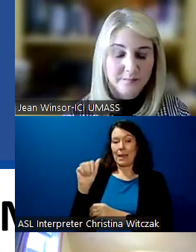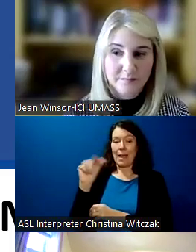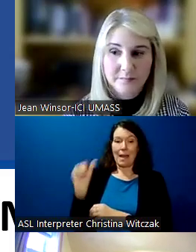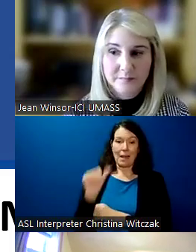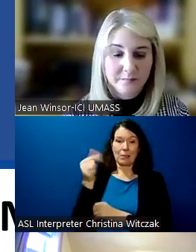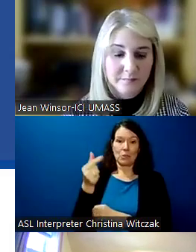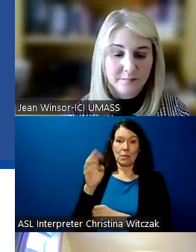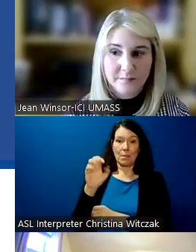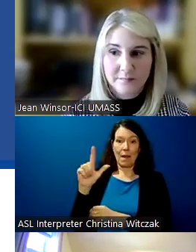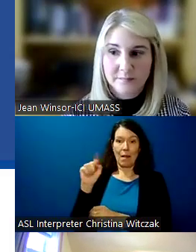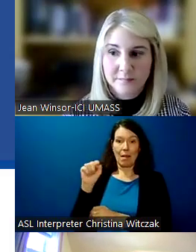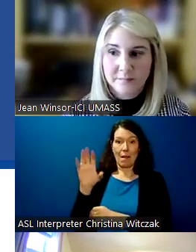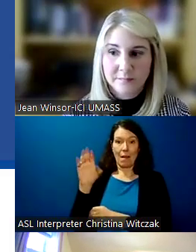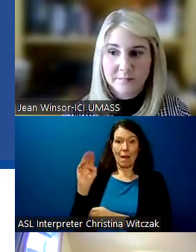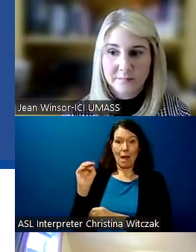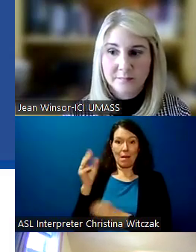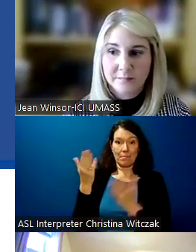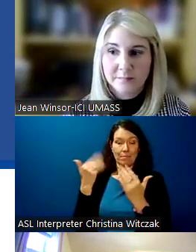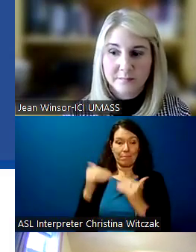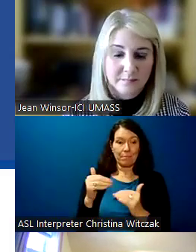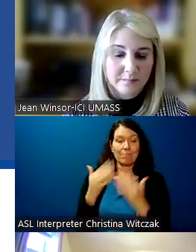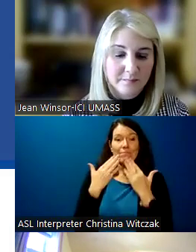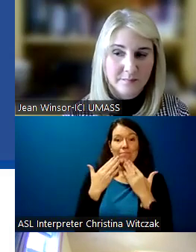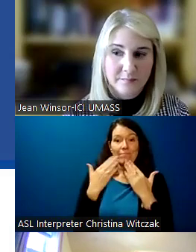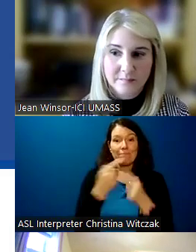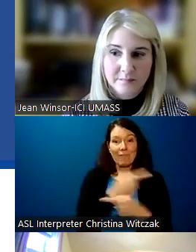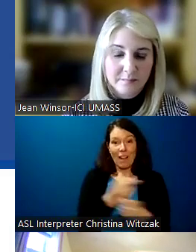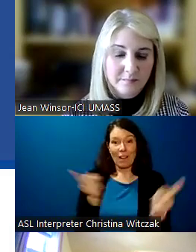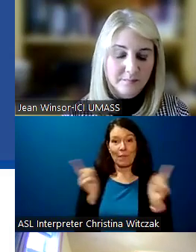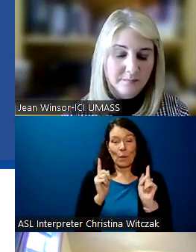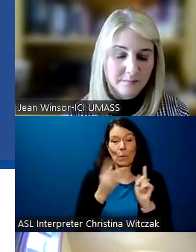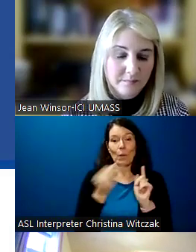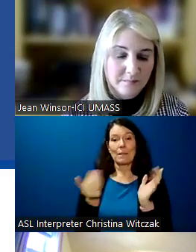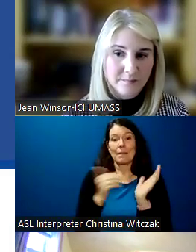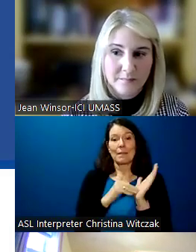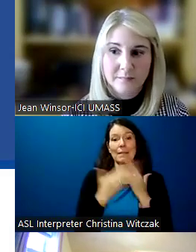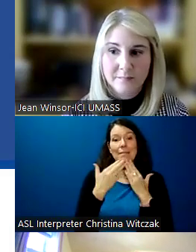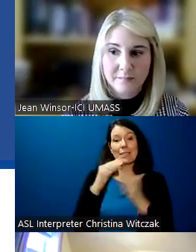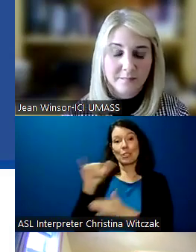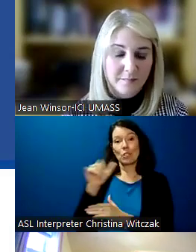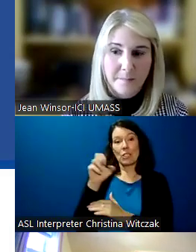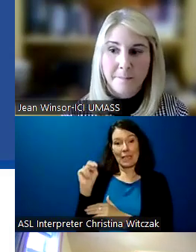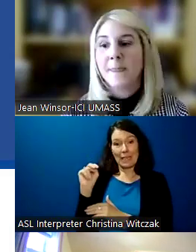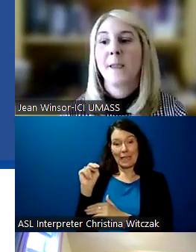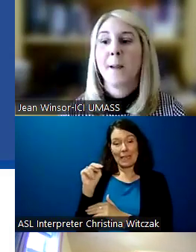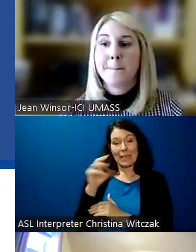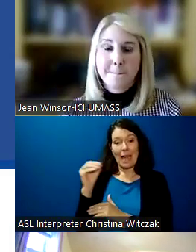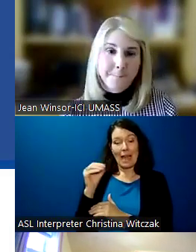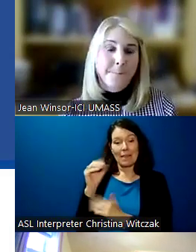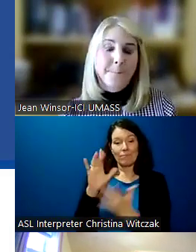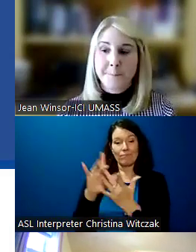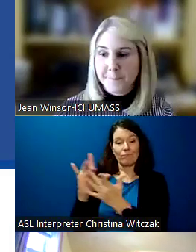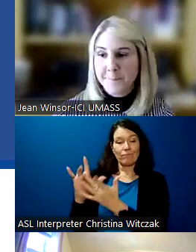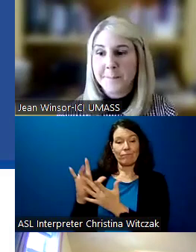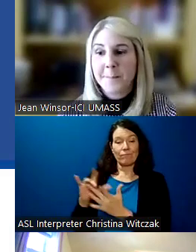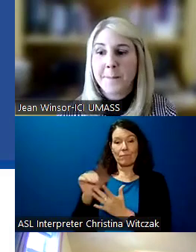aodemploymentta@gmail.com. Next slide, please. We'd like to thank everyone for being here today. And again, thank Jean. And please feel free to reach out with any